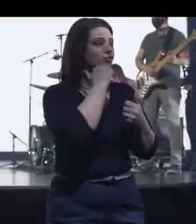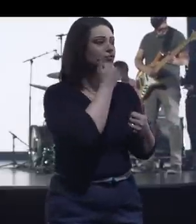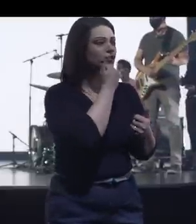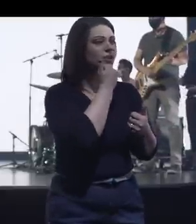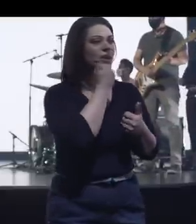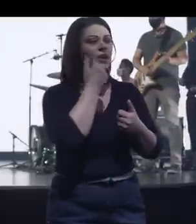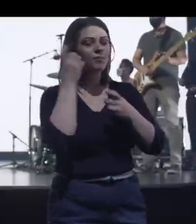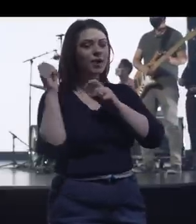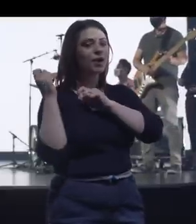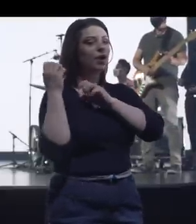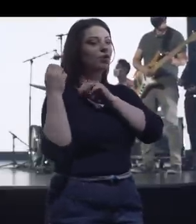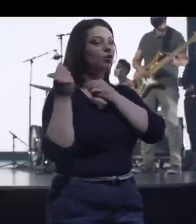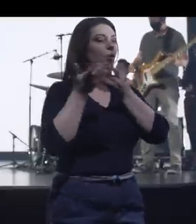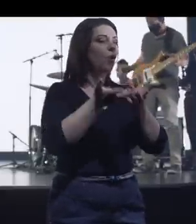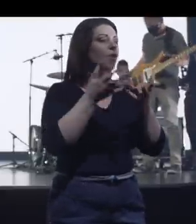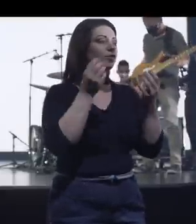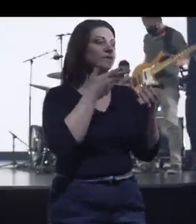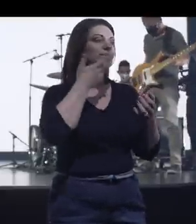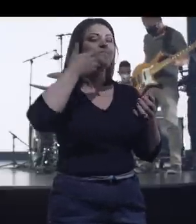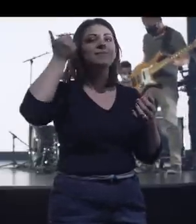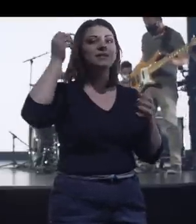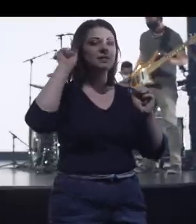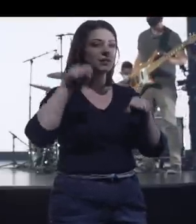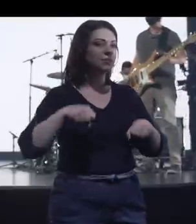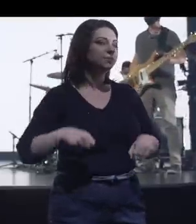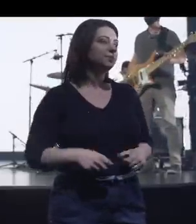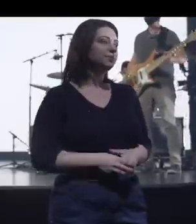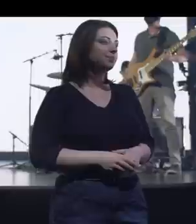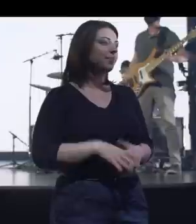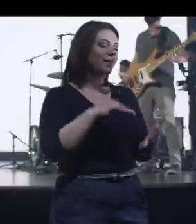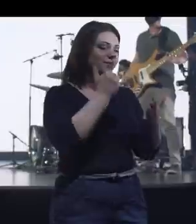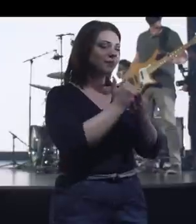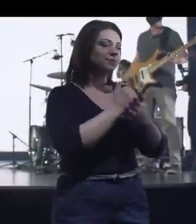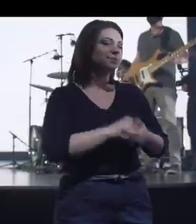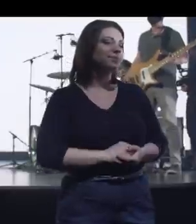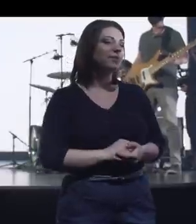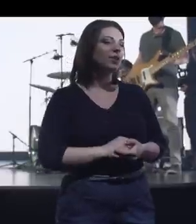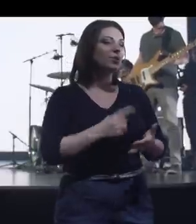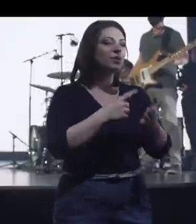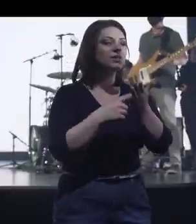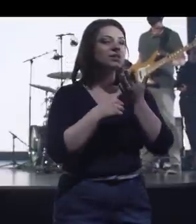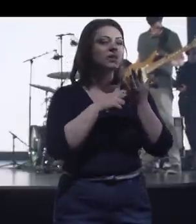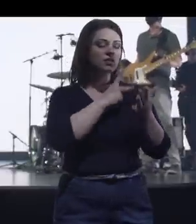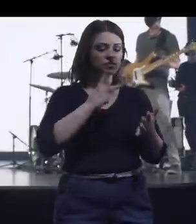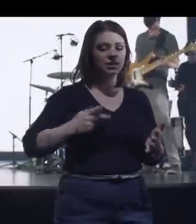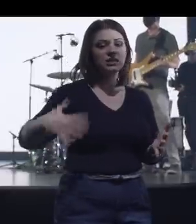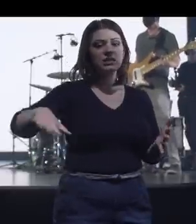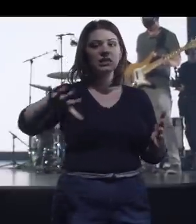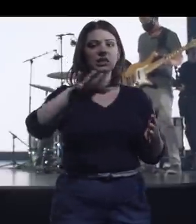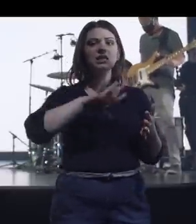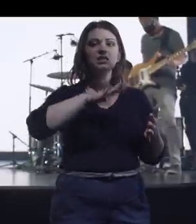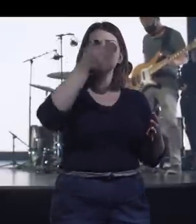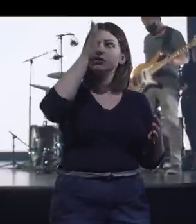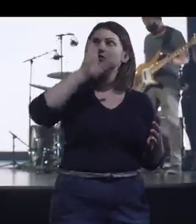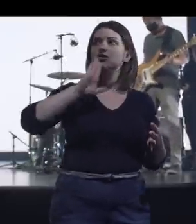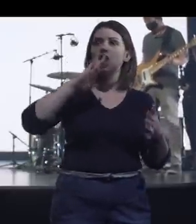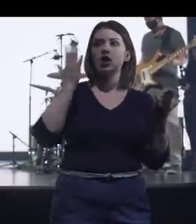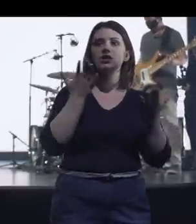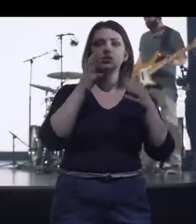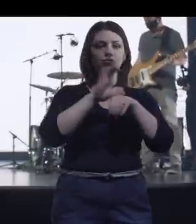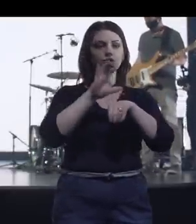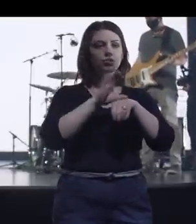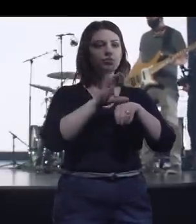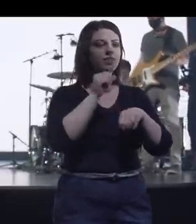best. Amen. Amen. We talk a lot about the kingdom of God in our services, and it's not just a